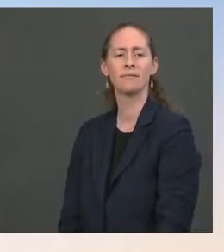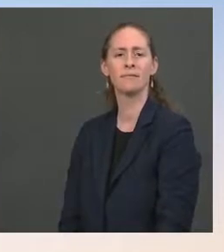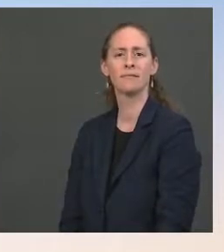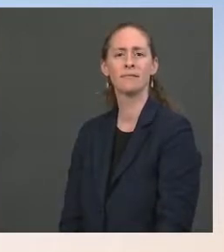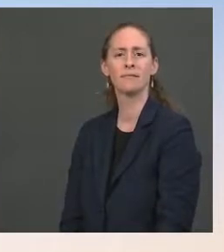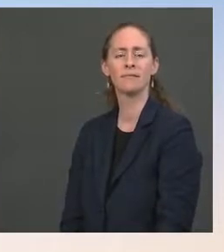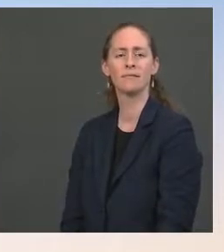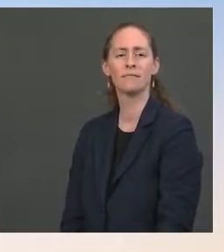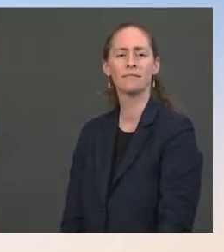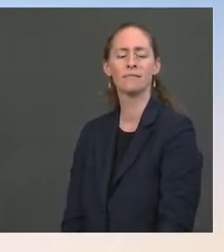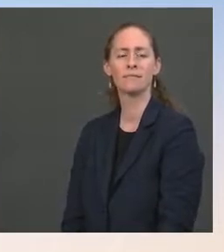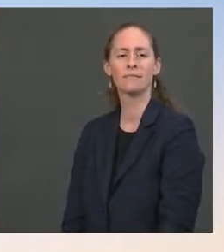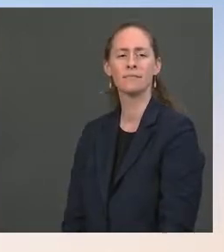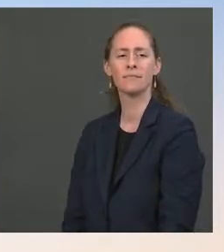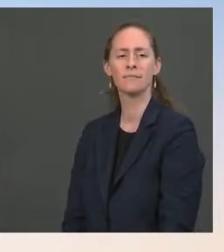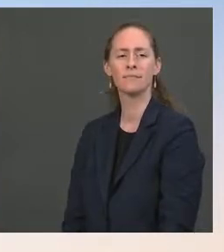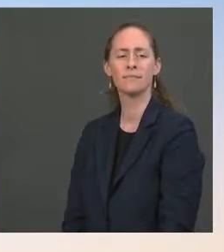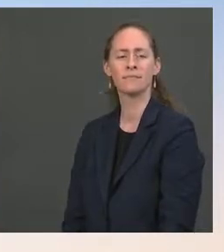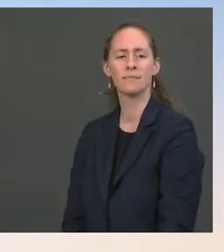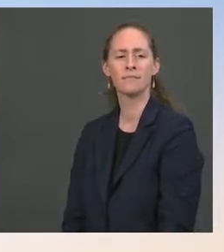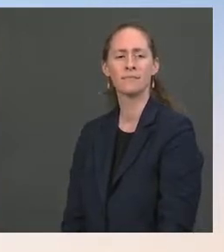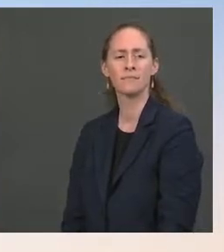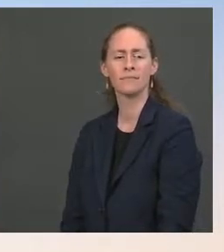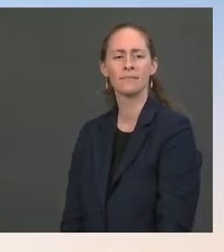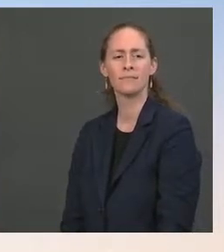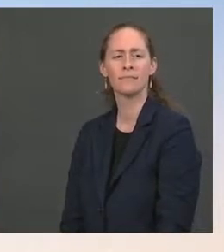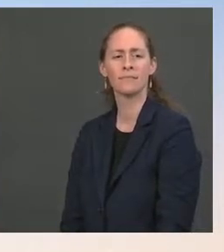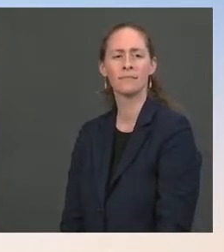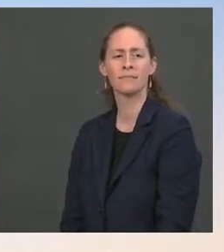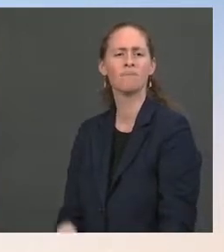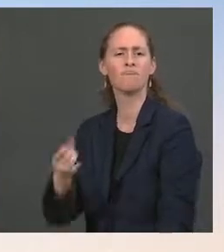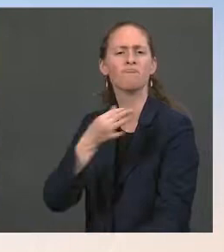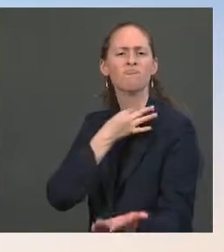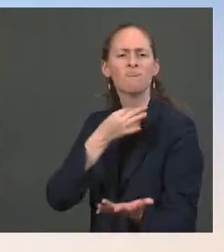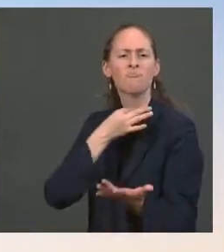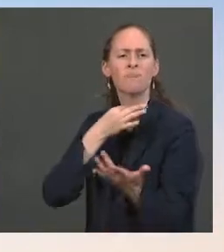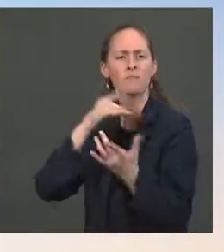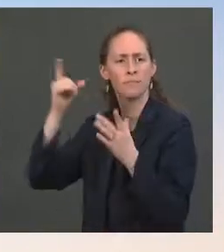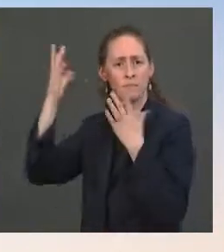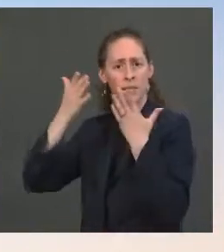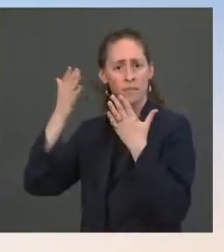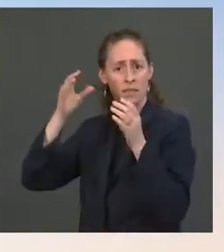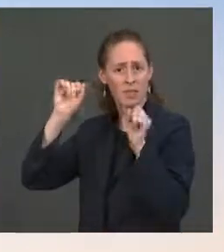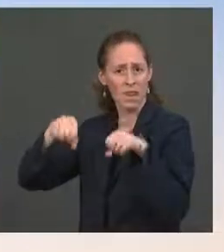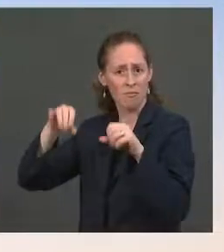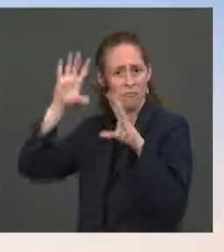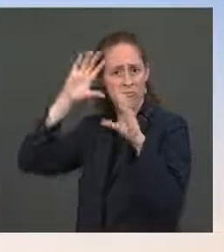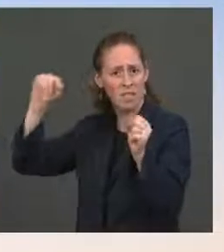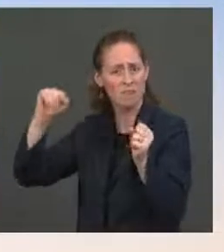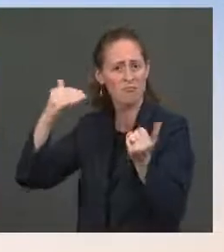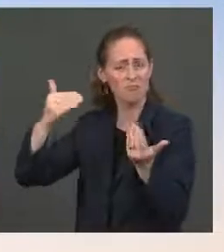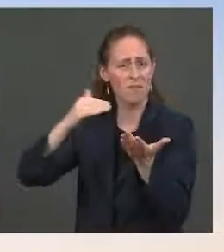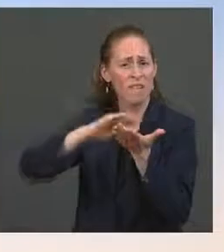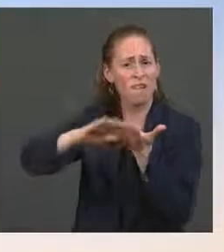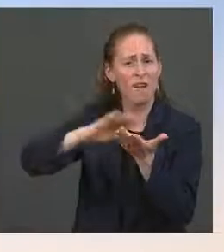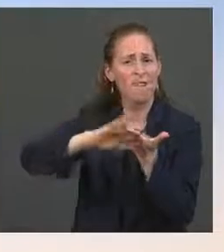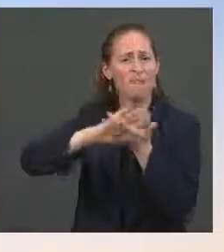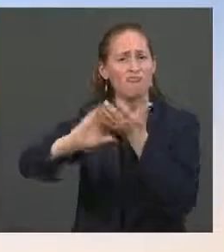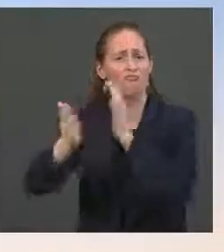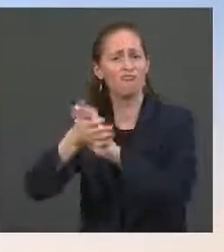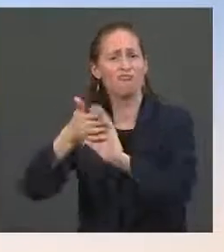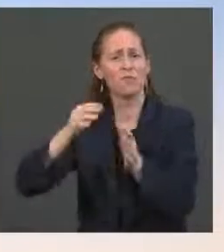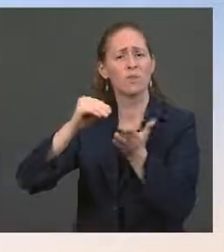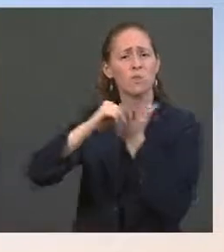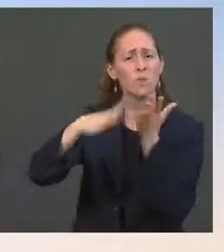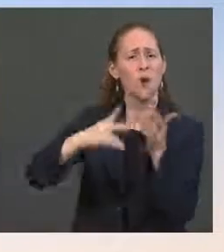president could write off student loans? Ron McClain told us that they were looking at that and that it would take a few weeks, or that he was hoping that it would take a